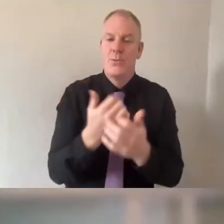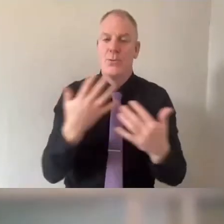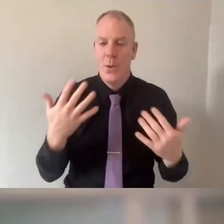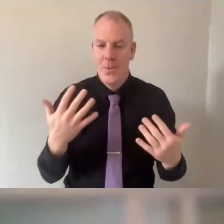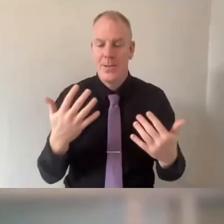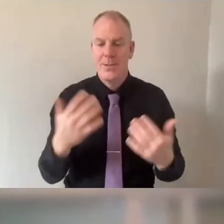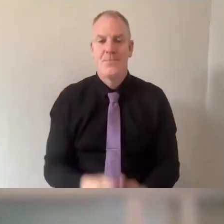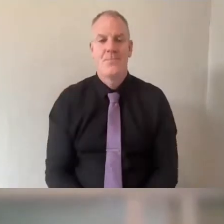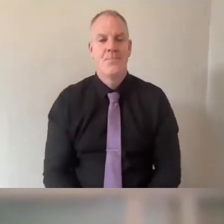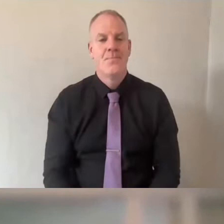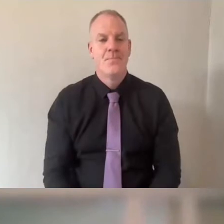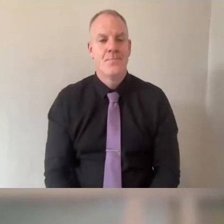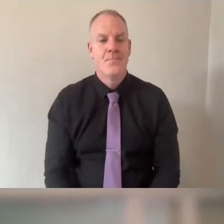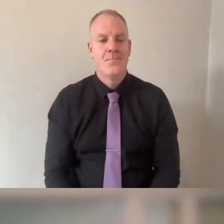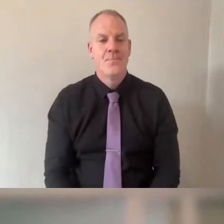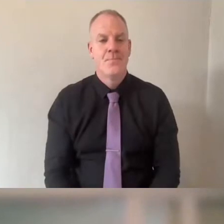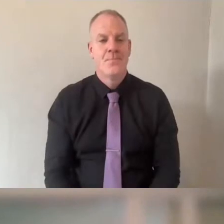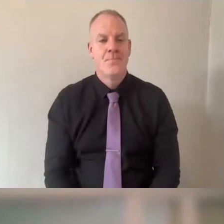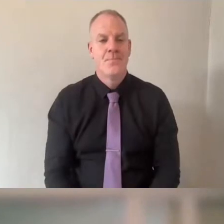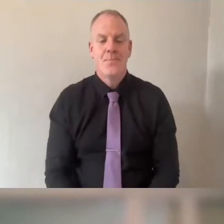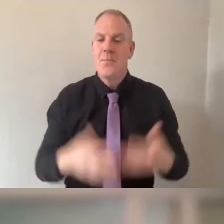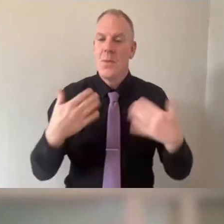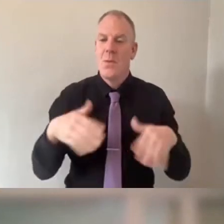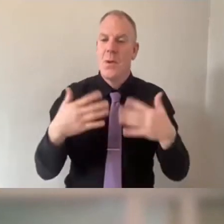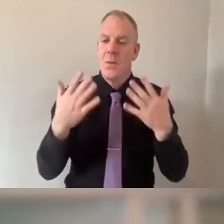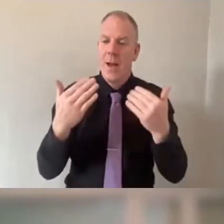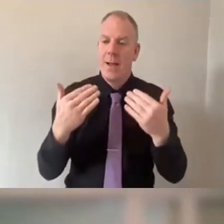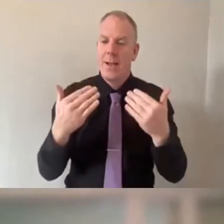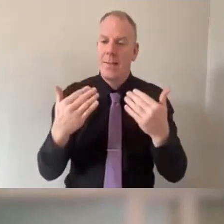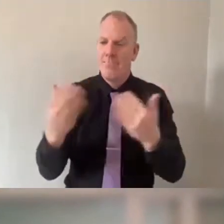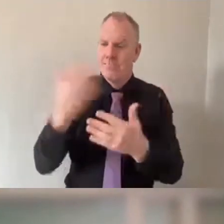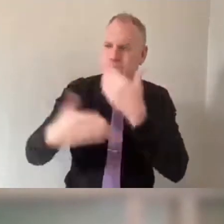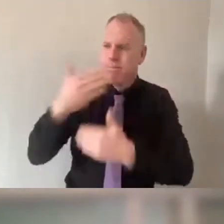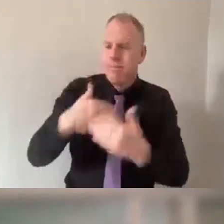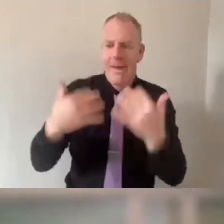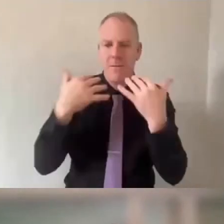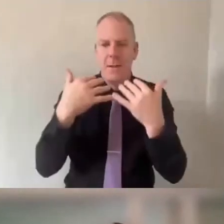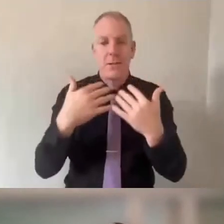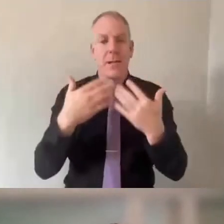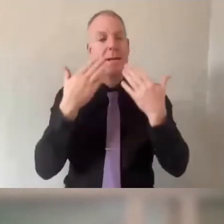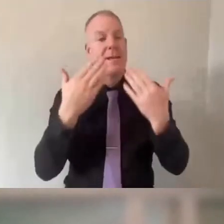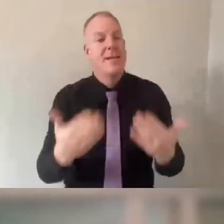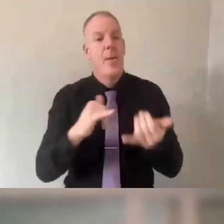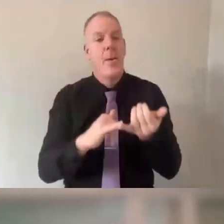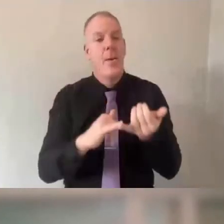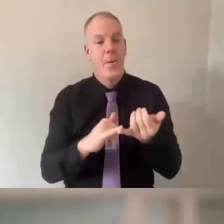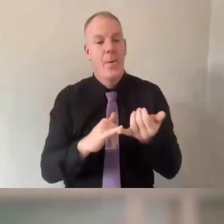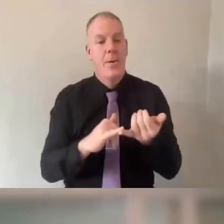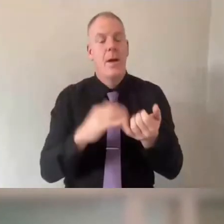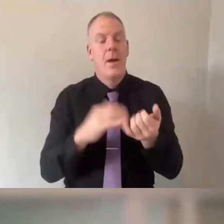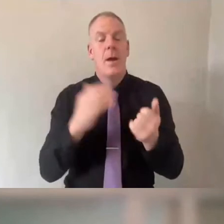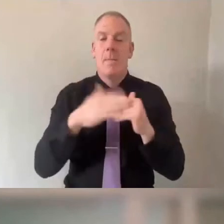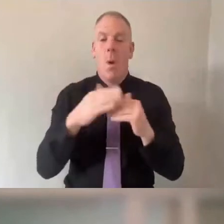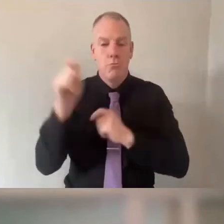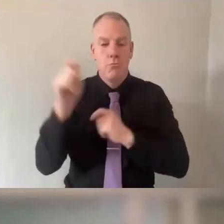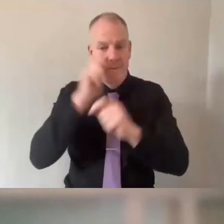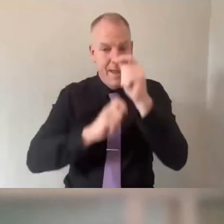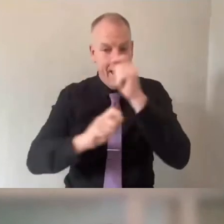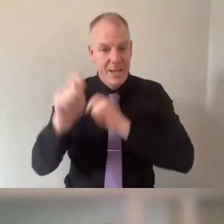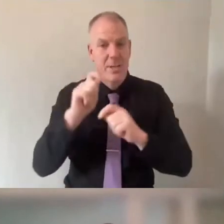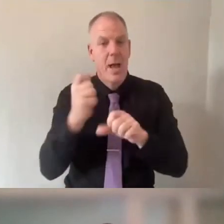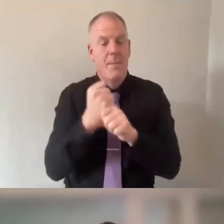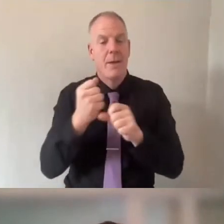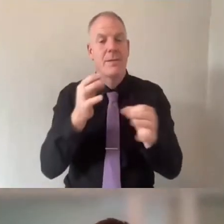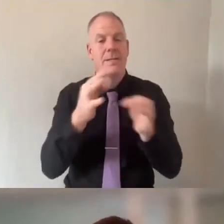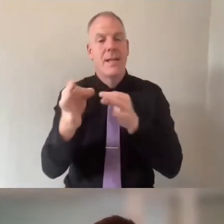Rosmila. Very, very welcome contributions. So now we have some more reflections on the statement of